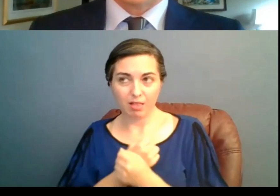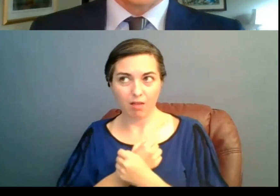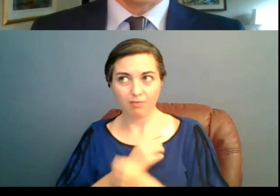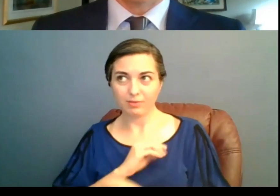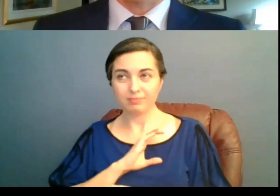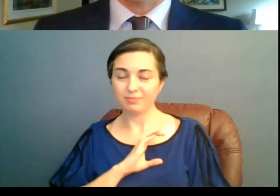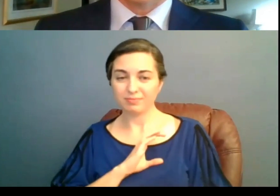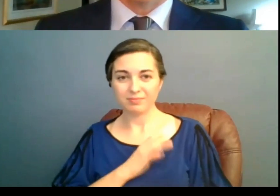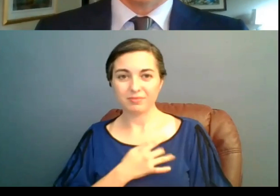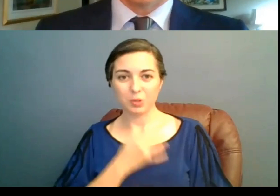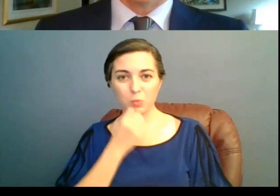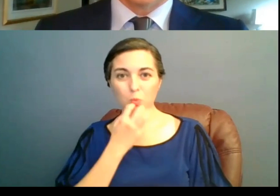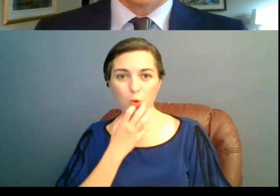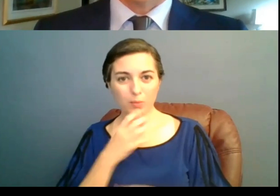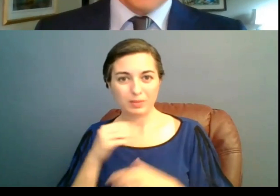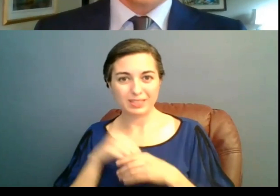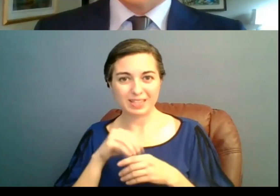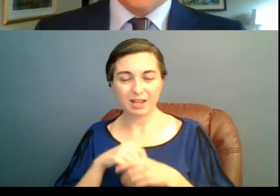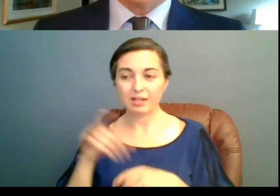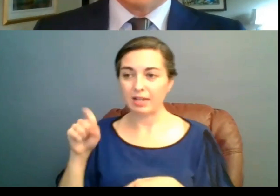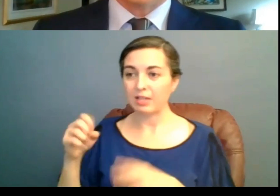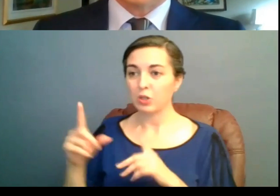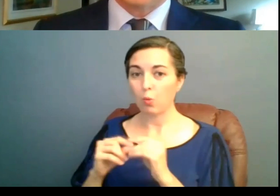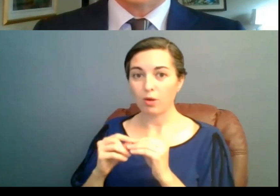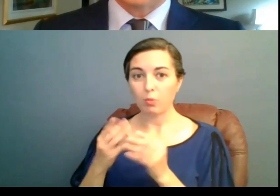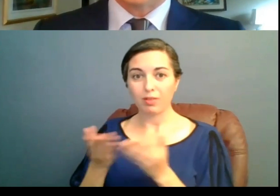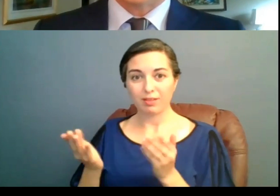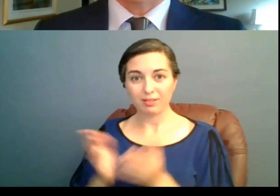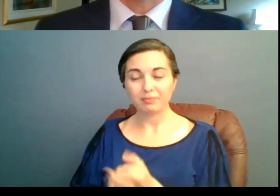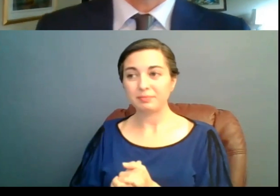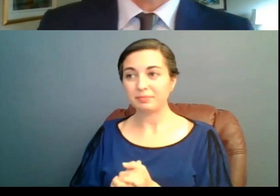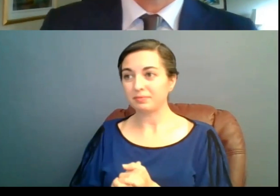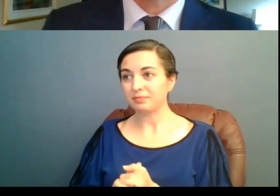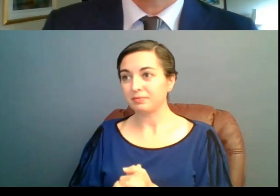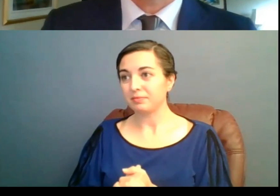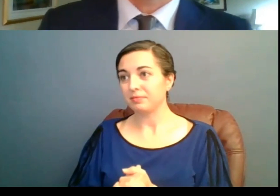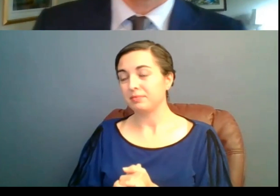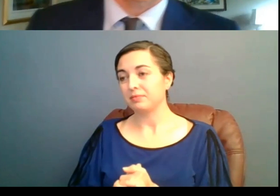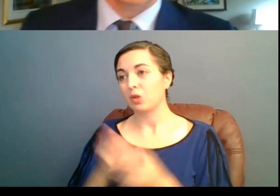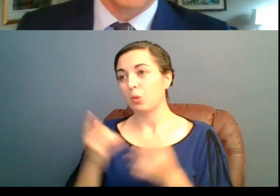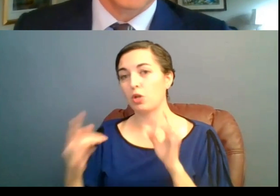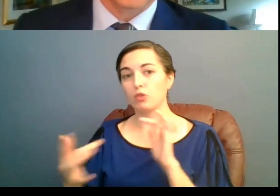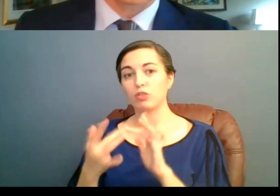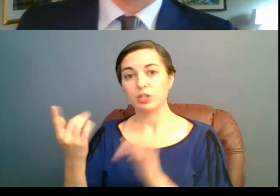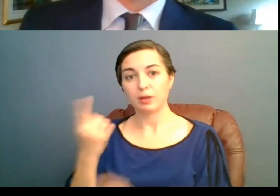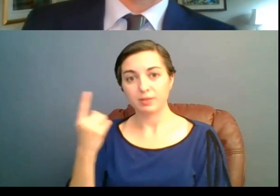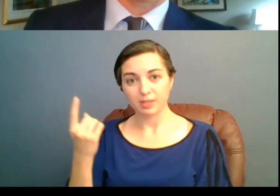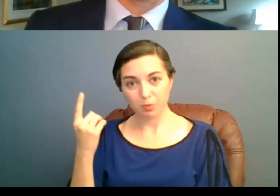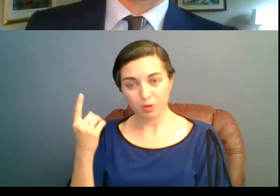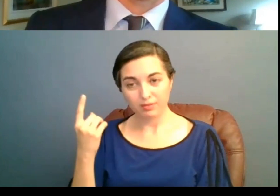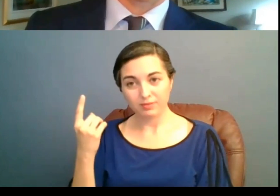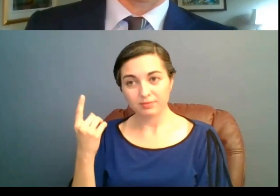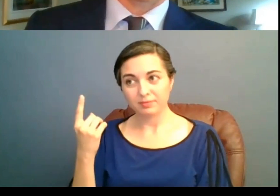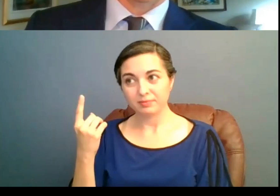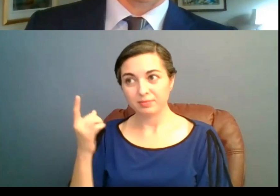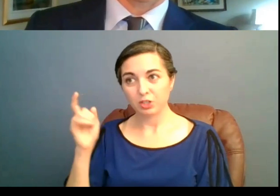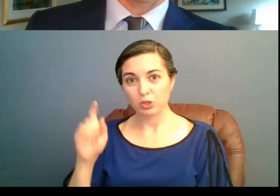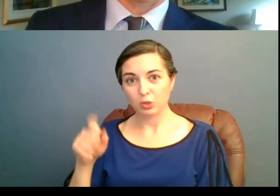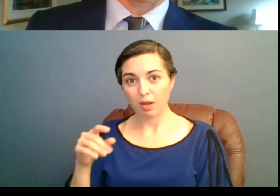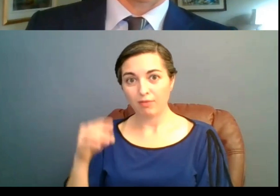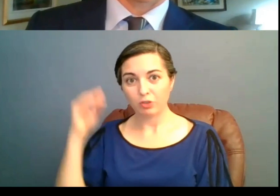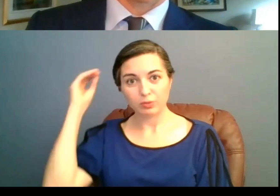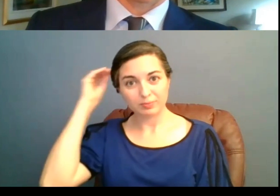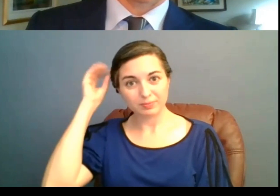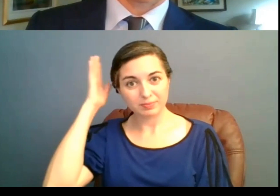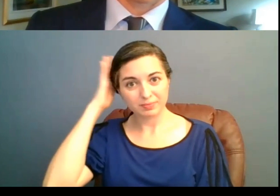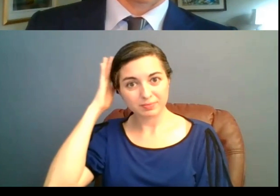fuzzy inside, right? Yeah. One more thing I'll just add is when you're reaching out to someone, like, you have to keep in mind